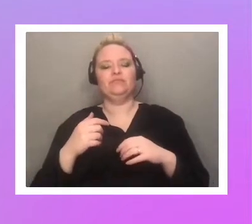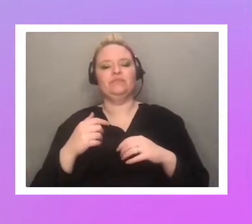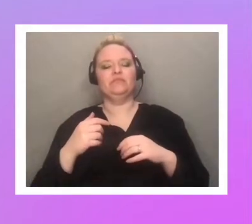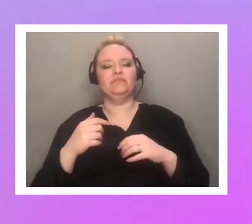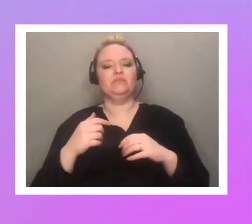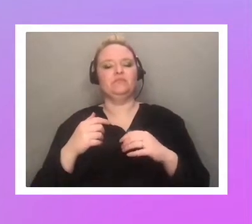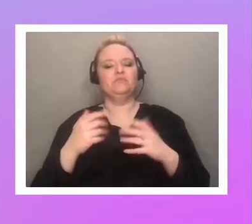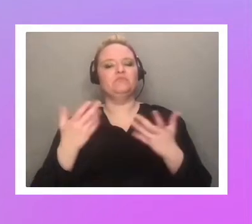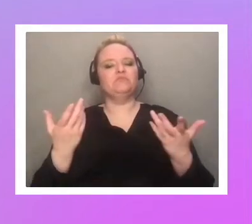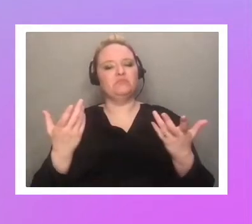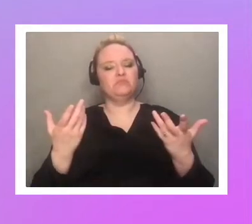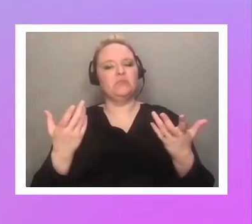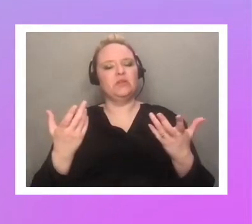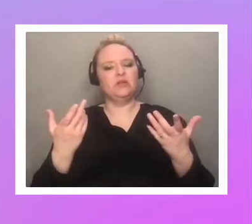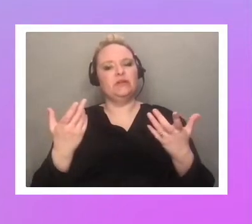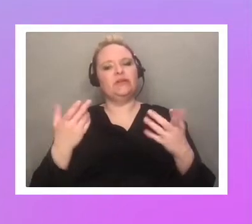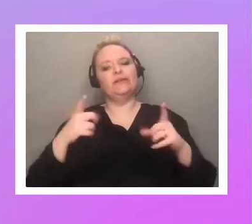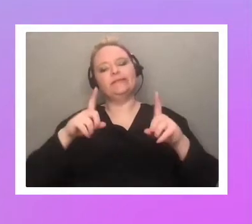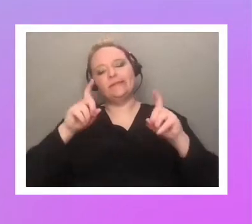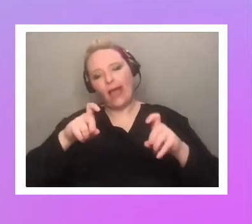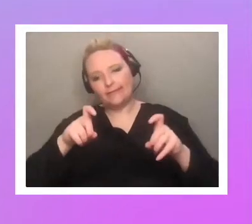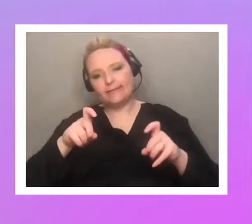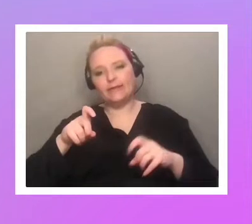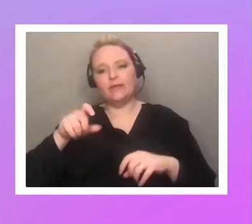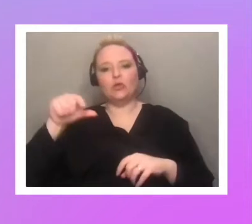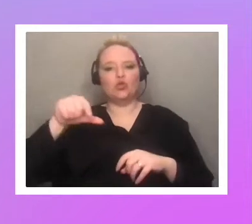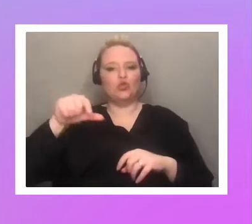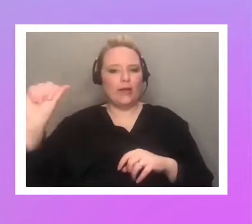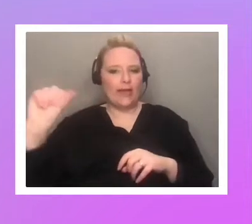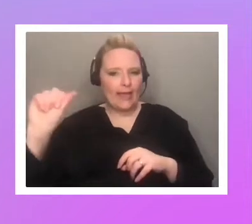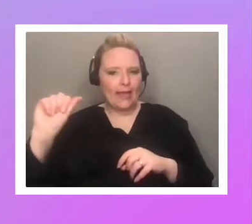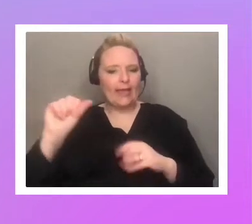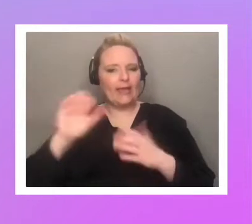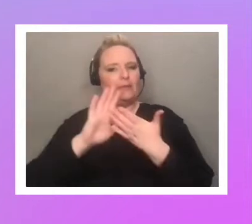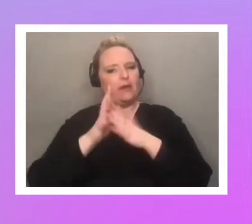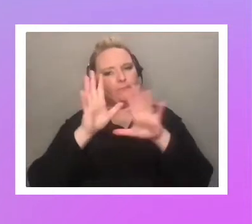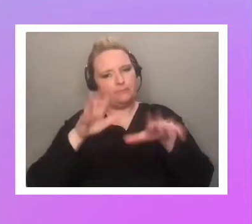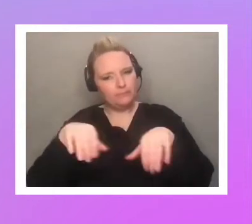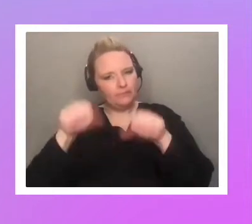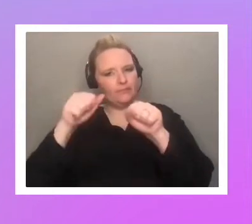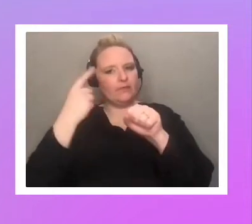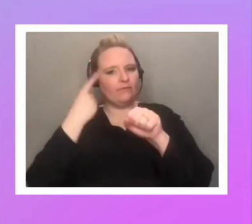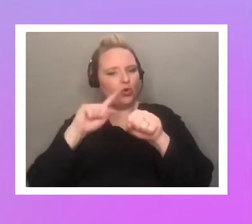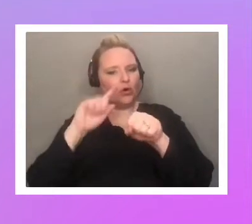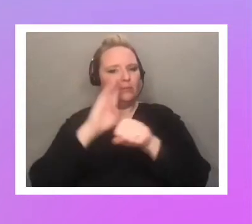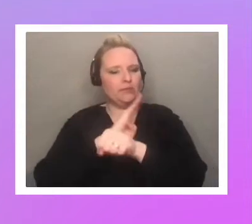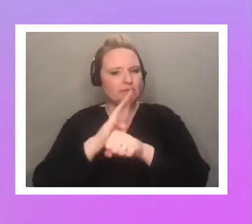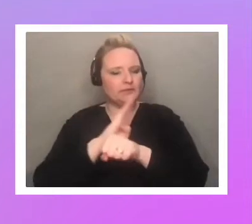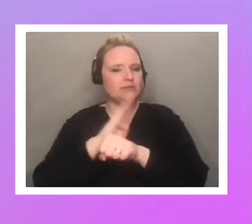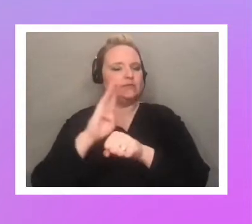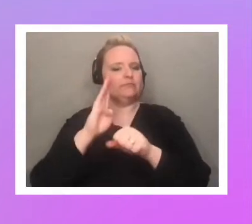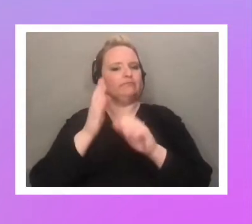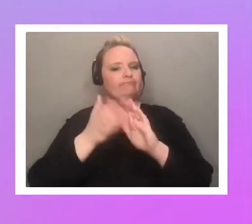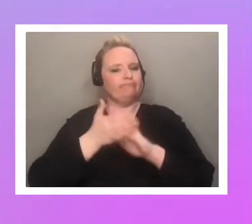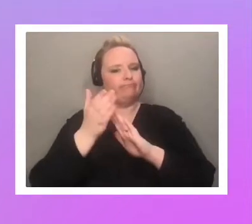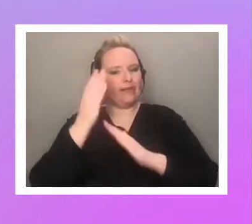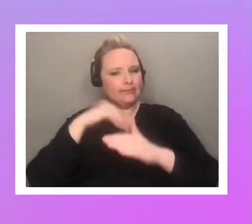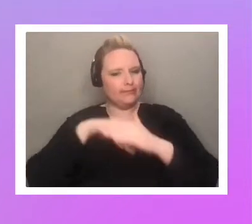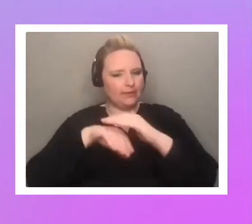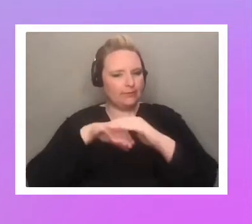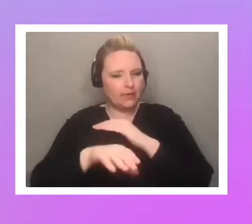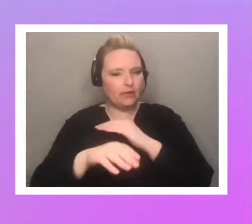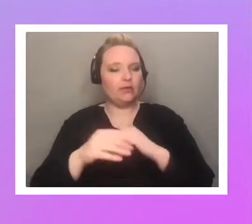not unusual for testing and QA to become the champions of accessibility for businesses, organizations. But